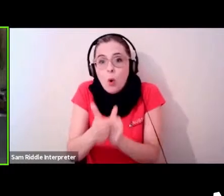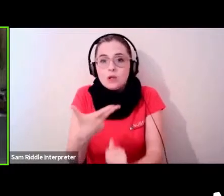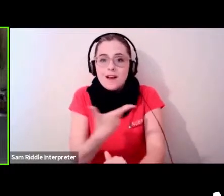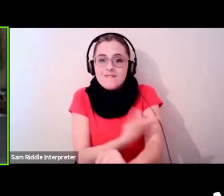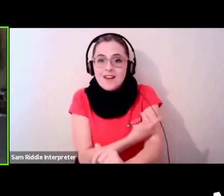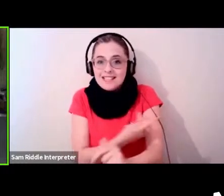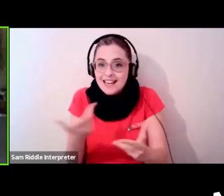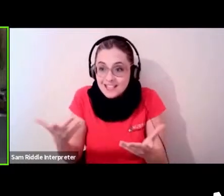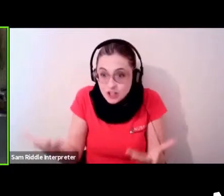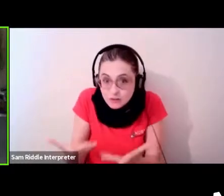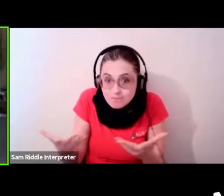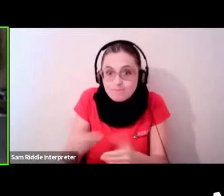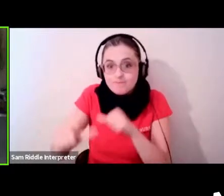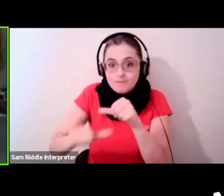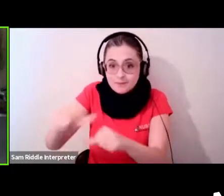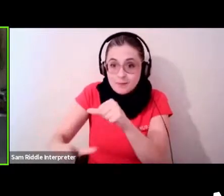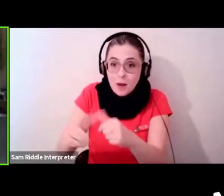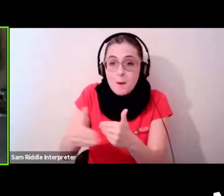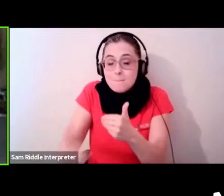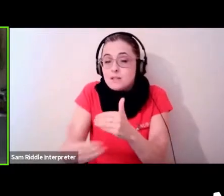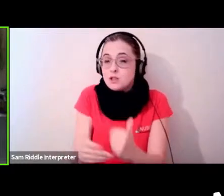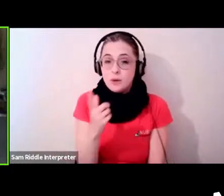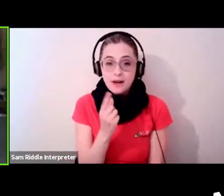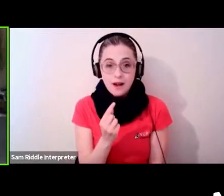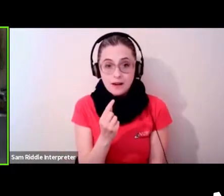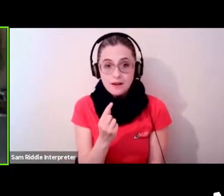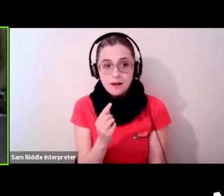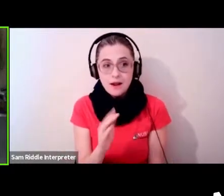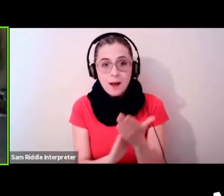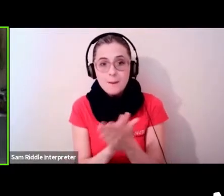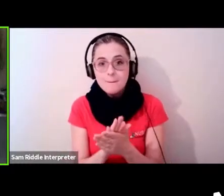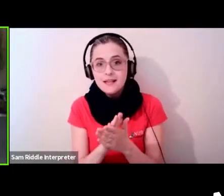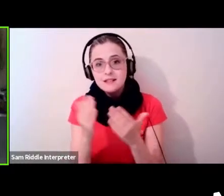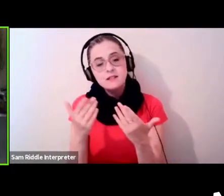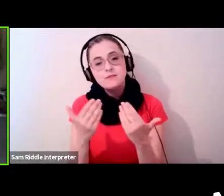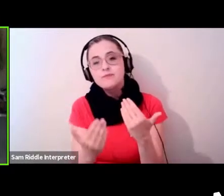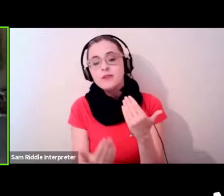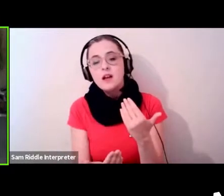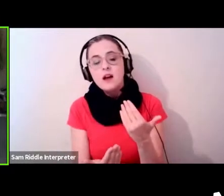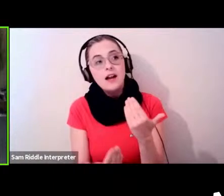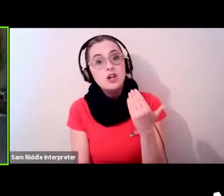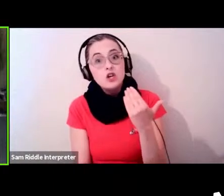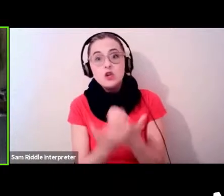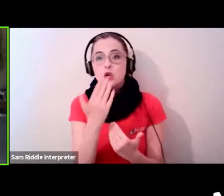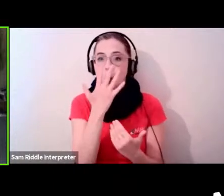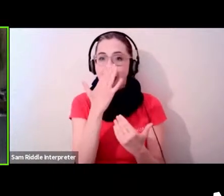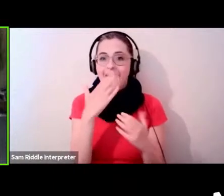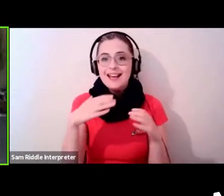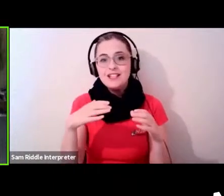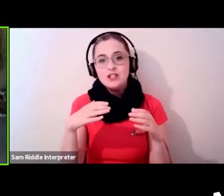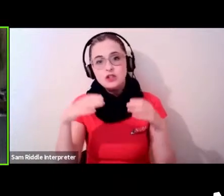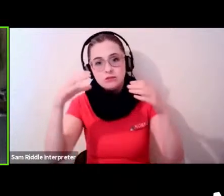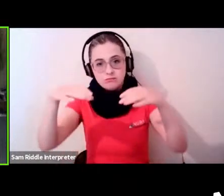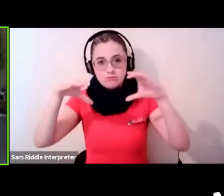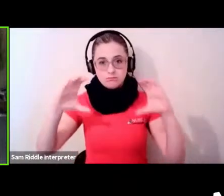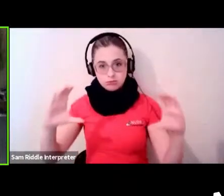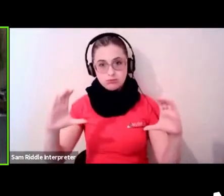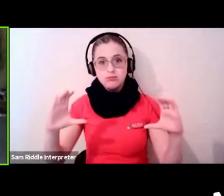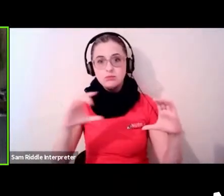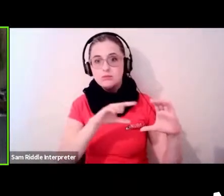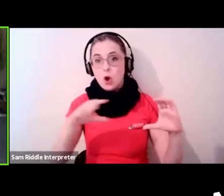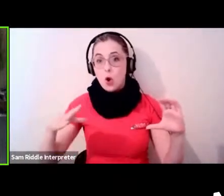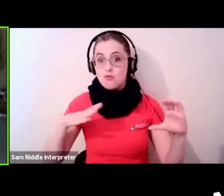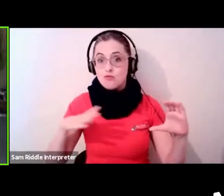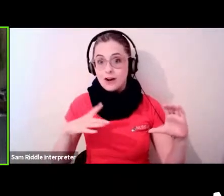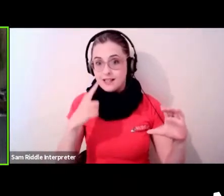effort as much as we can. So every time a new age group comes up ready for vaccination, we send an email to our